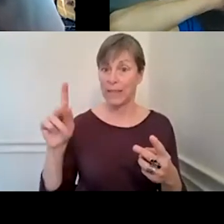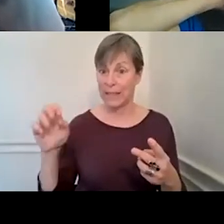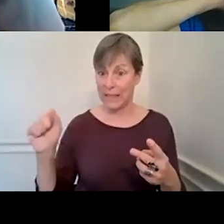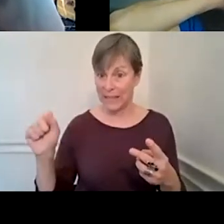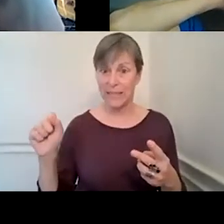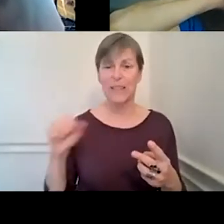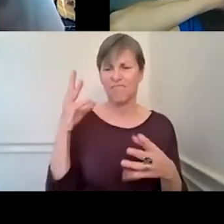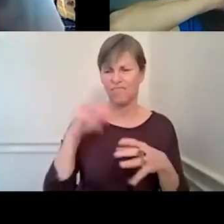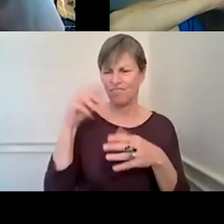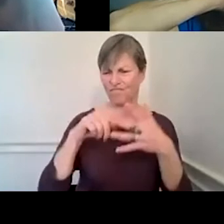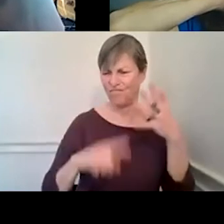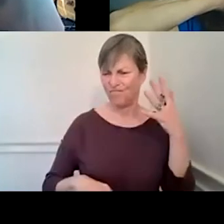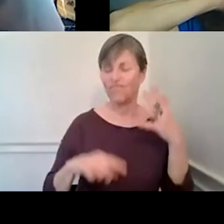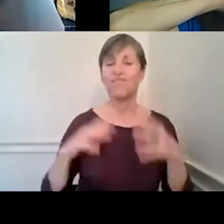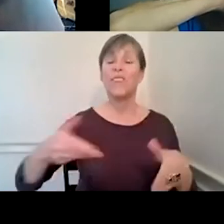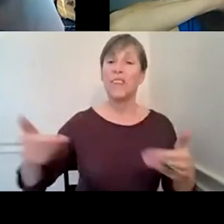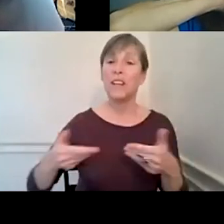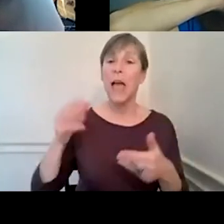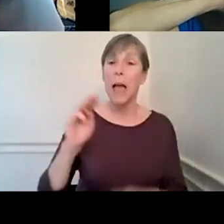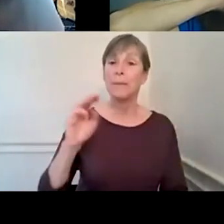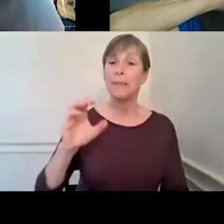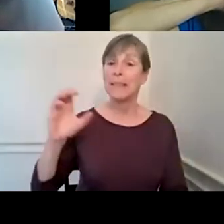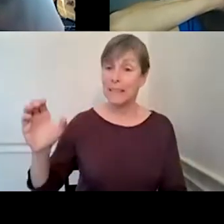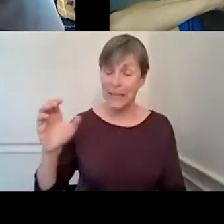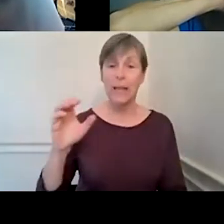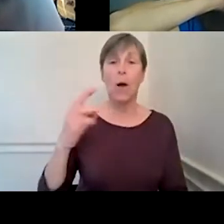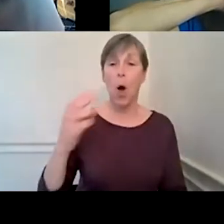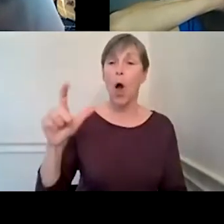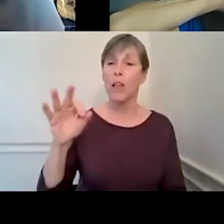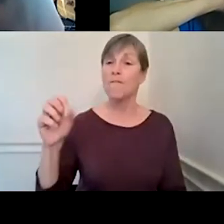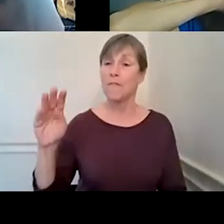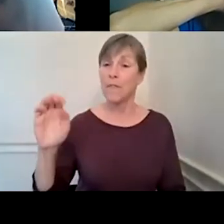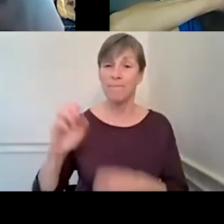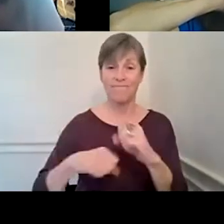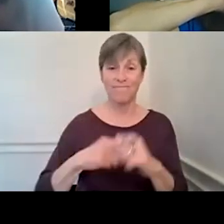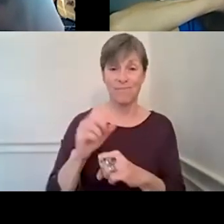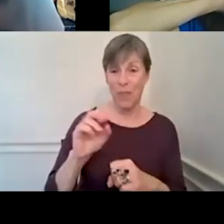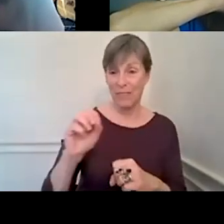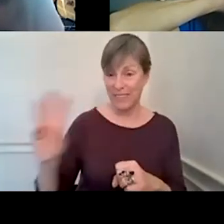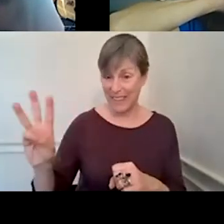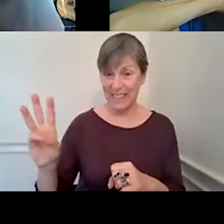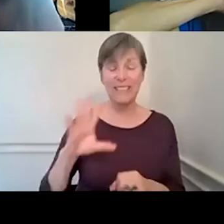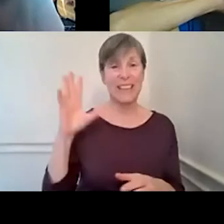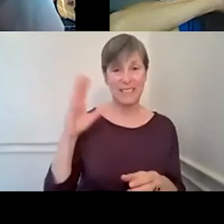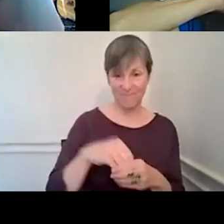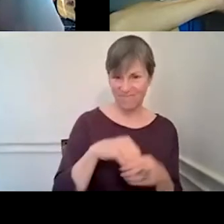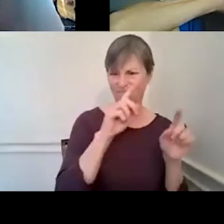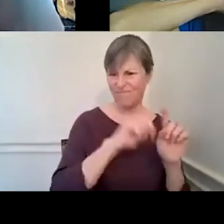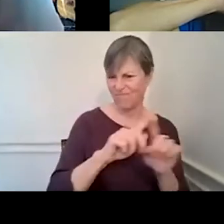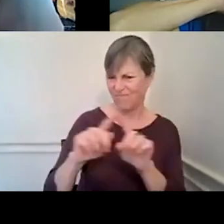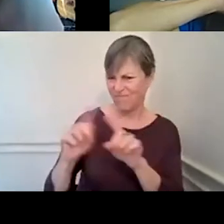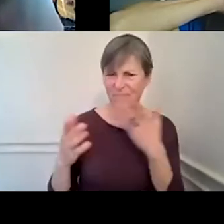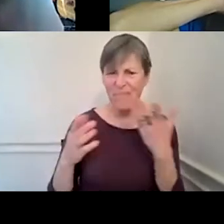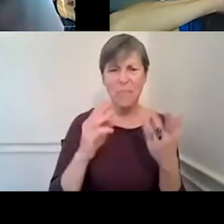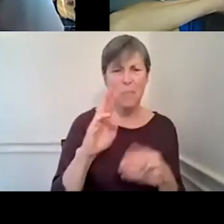was inducted into the MCC Alumni Hall of Fame in 2006, and is a member of the board of directors of Manning & Napier Fund, a series of mutual funds managed